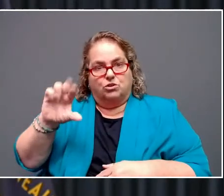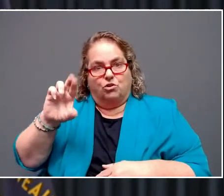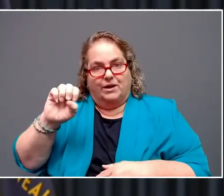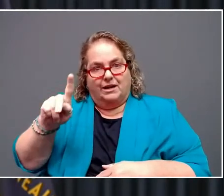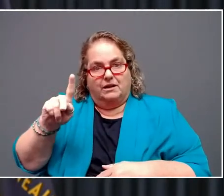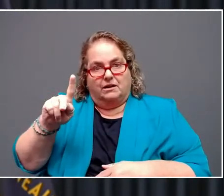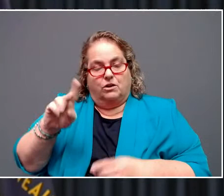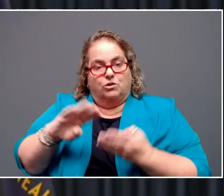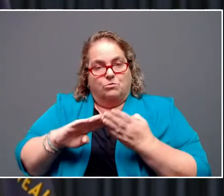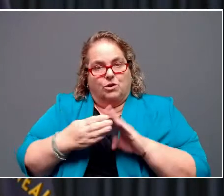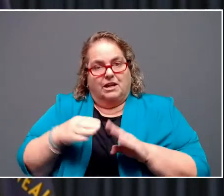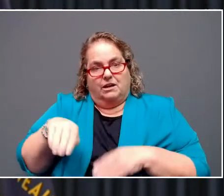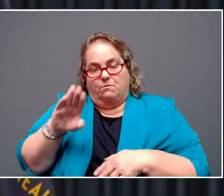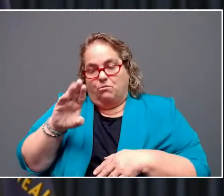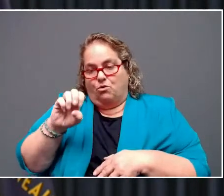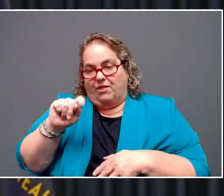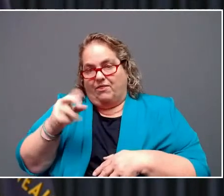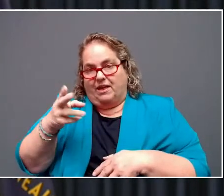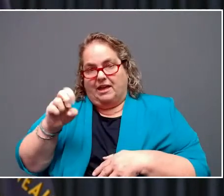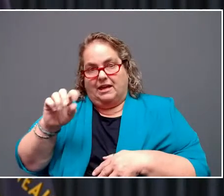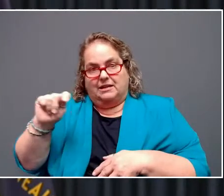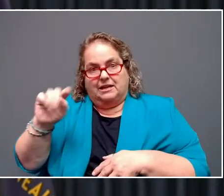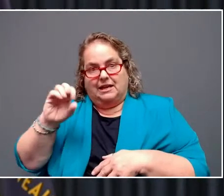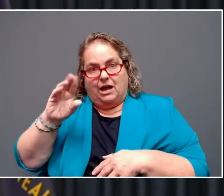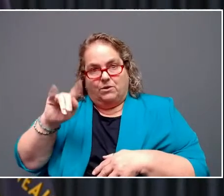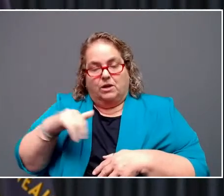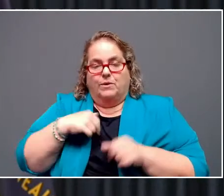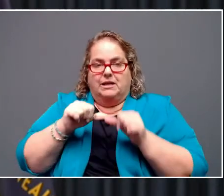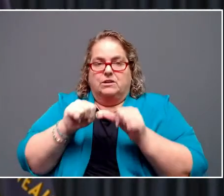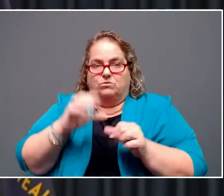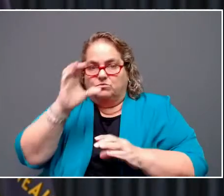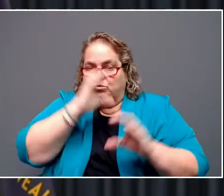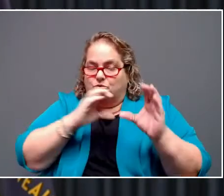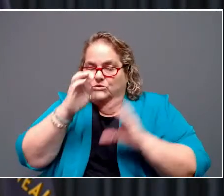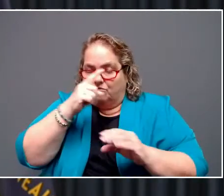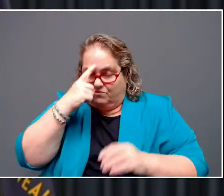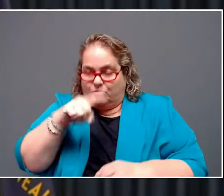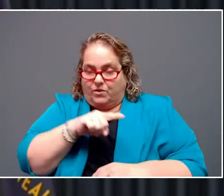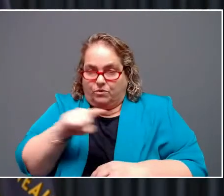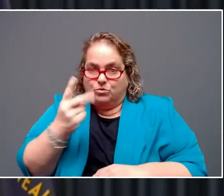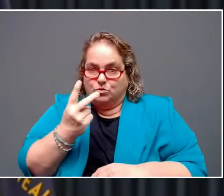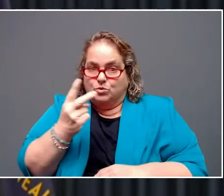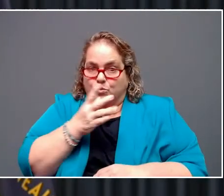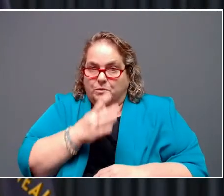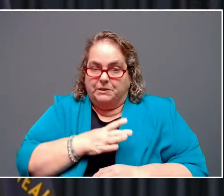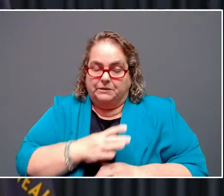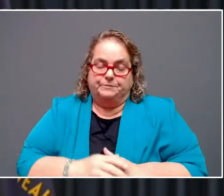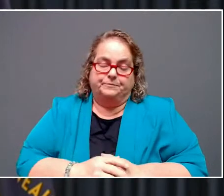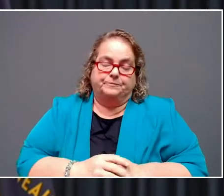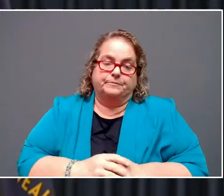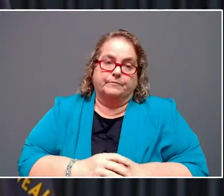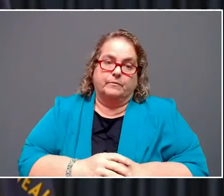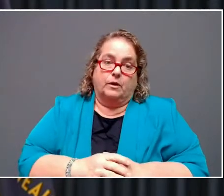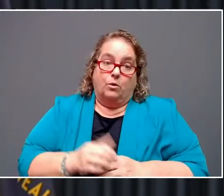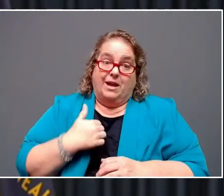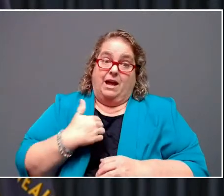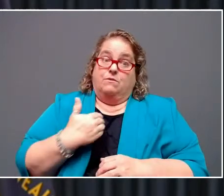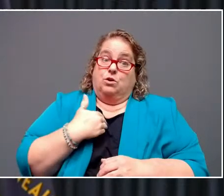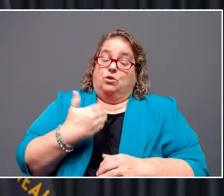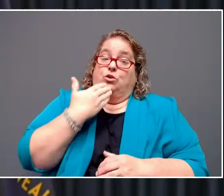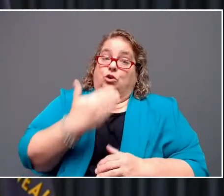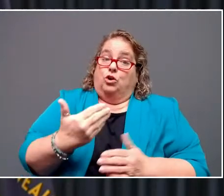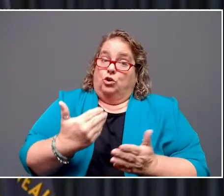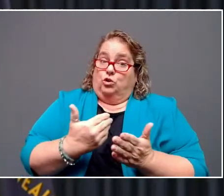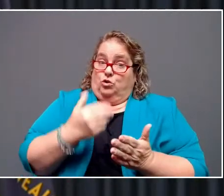continue our search for them, and we will continue that search. We got some good news today on water outages